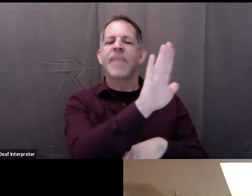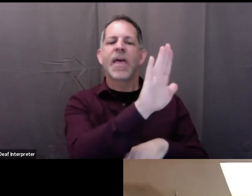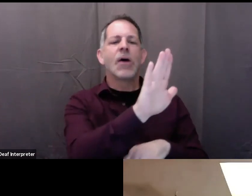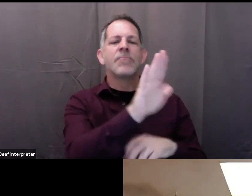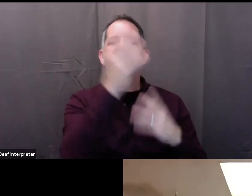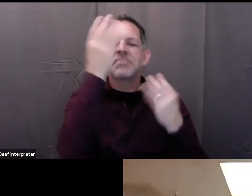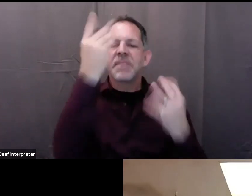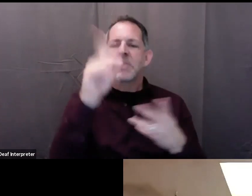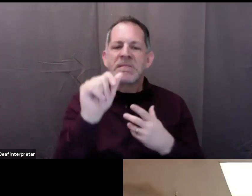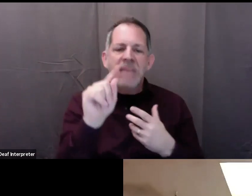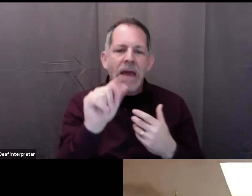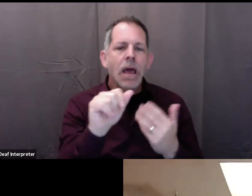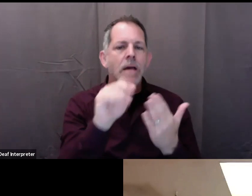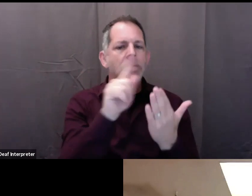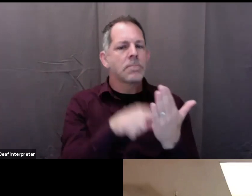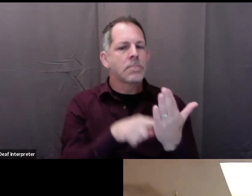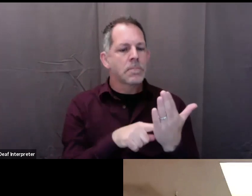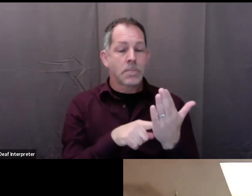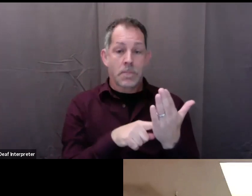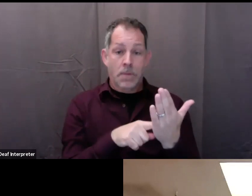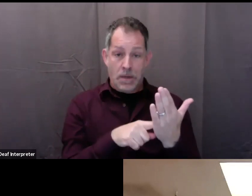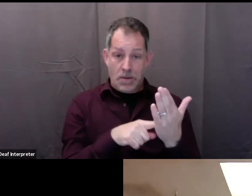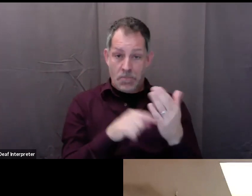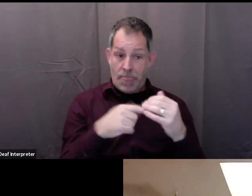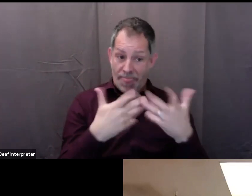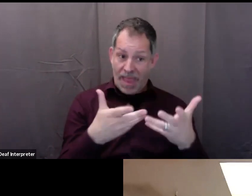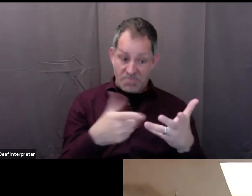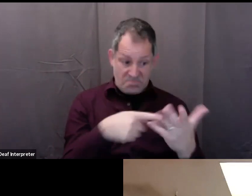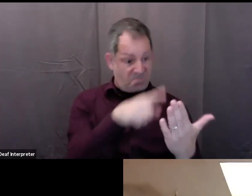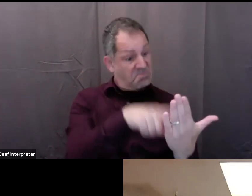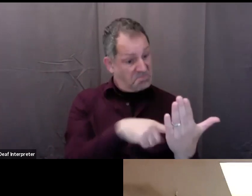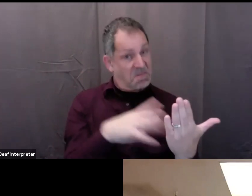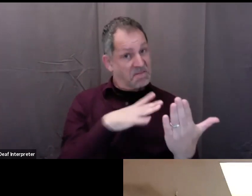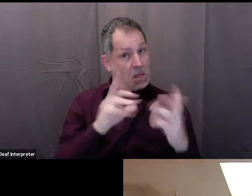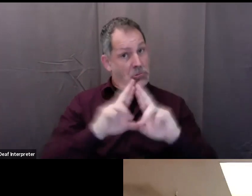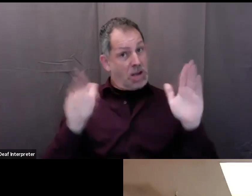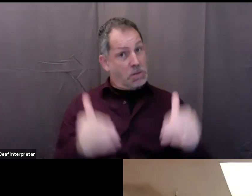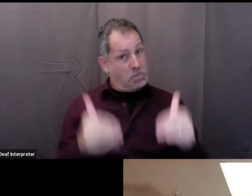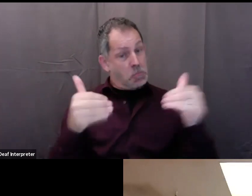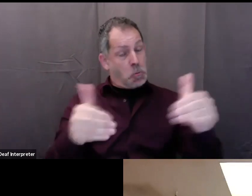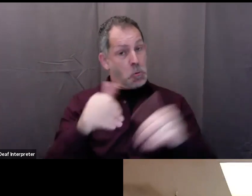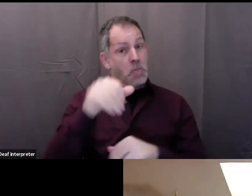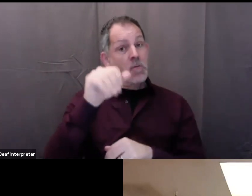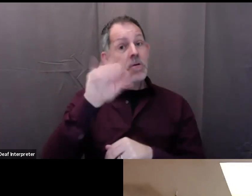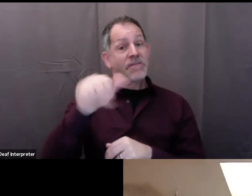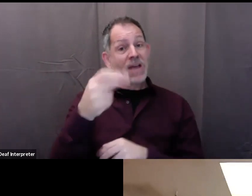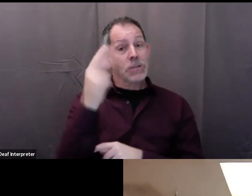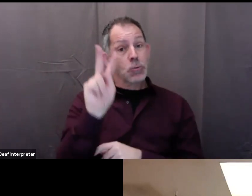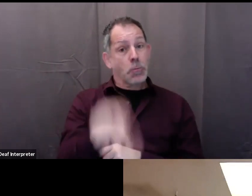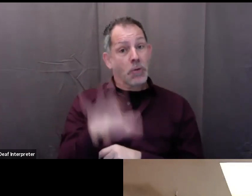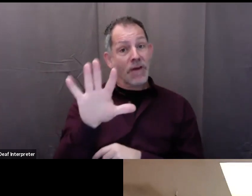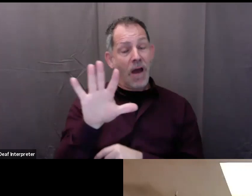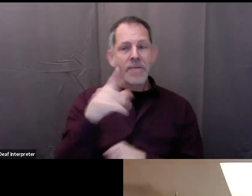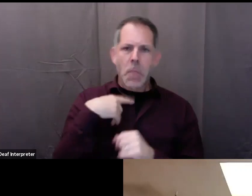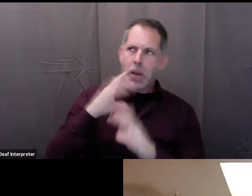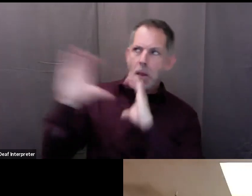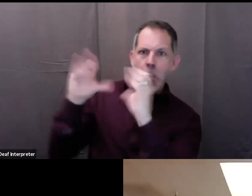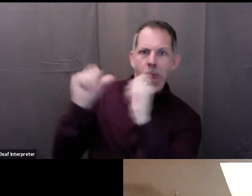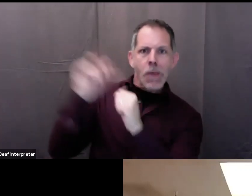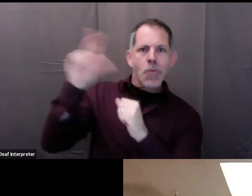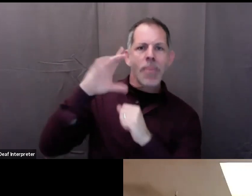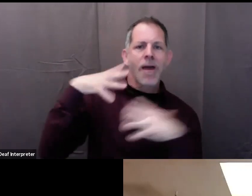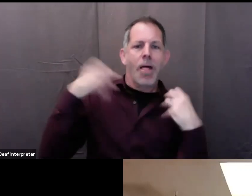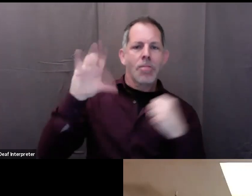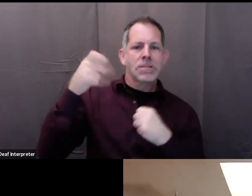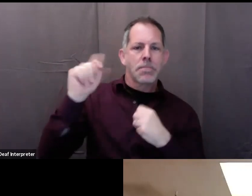governor's office about their thoughts on that. But that is something under consideration. We're not ready to do that at this time.